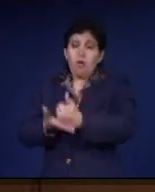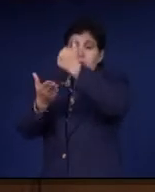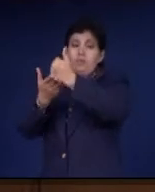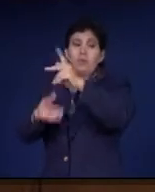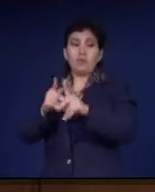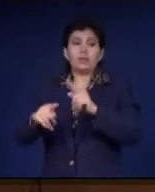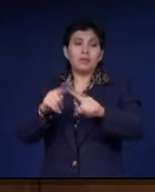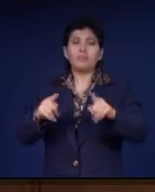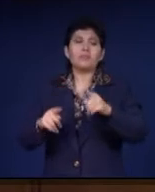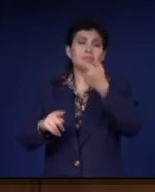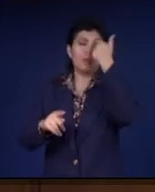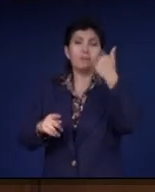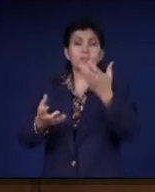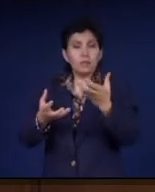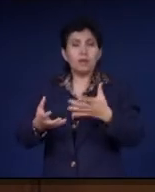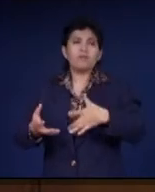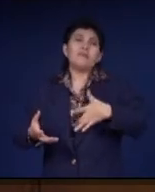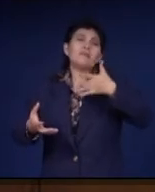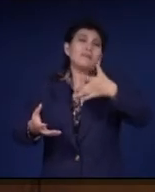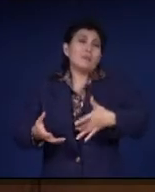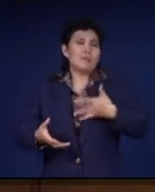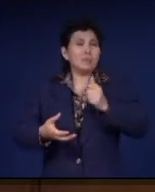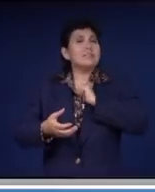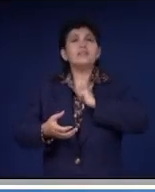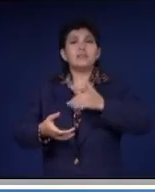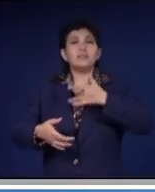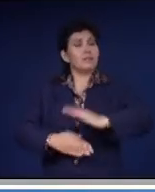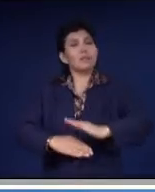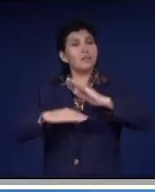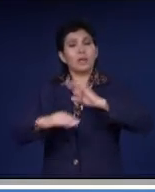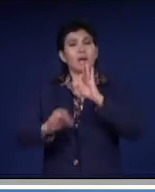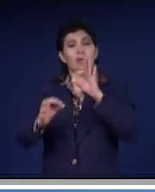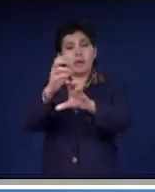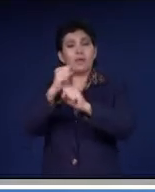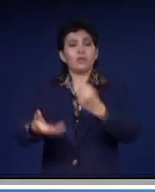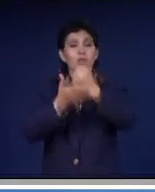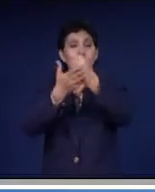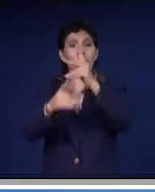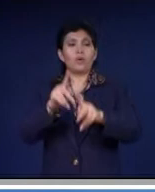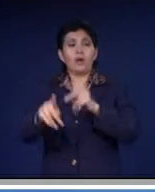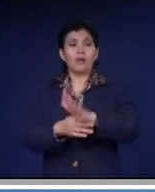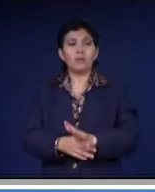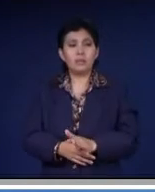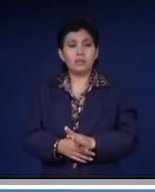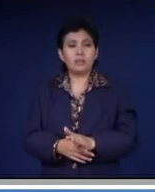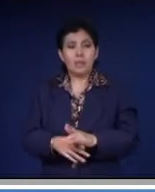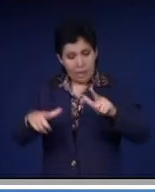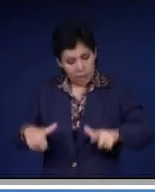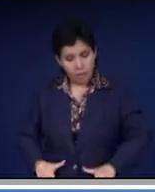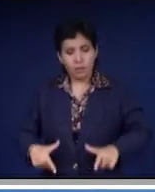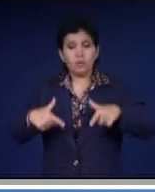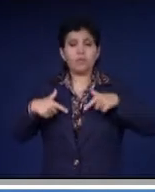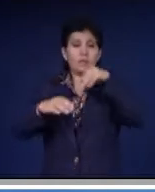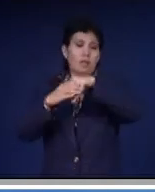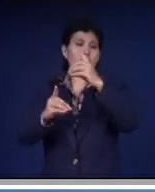means because you want to feel good about yourself. The second one is the need to be accurate. Living in this world, we